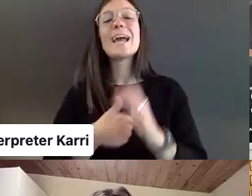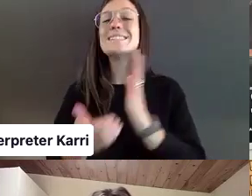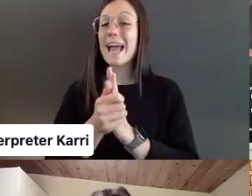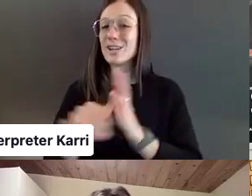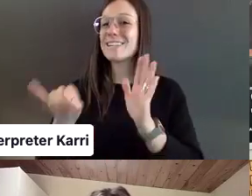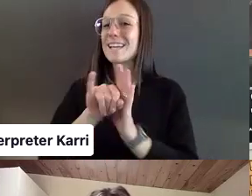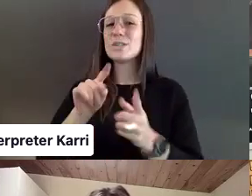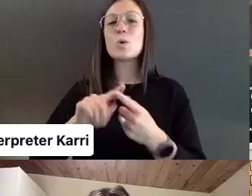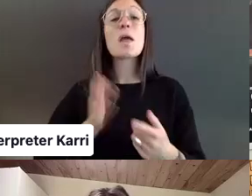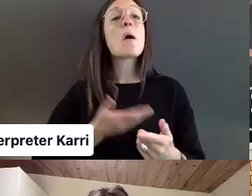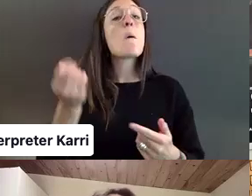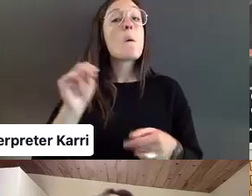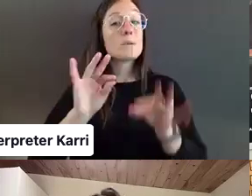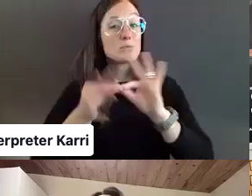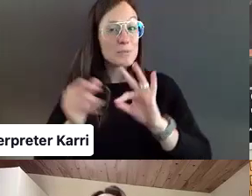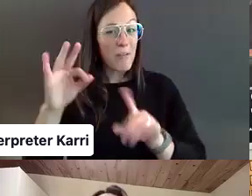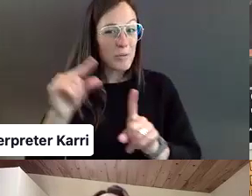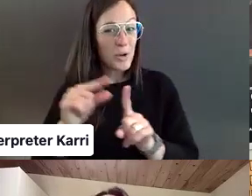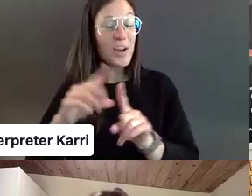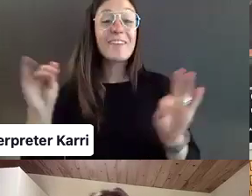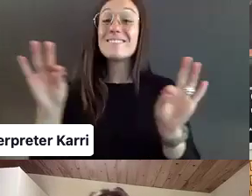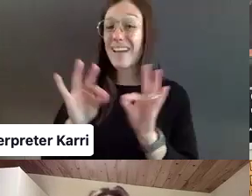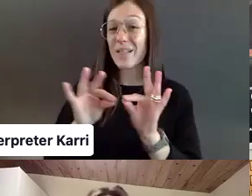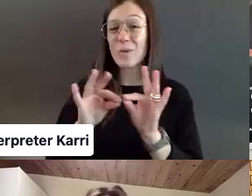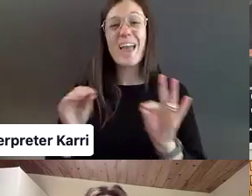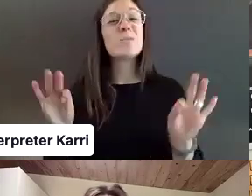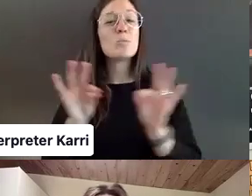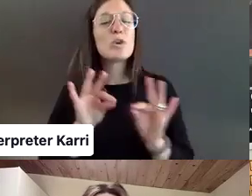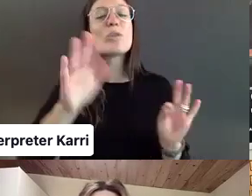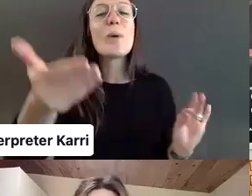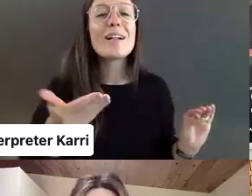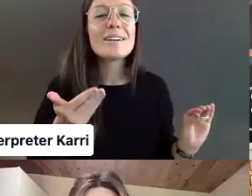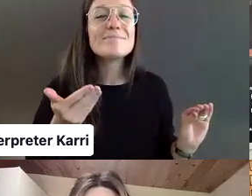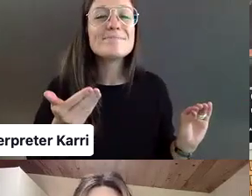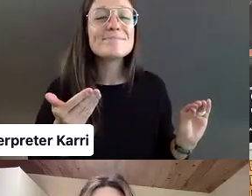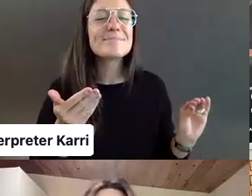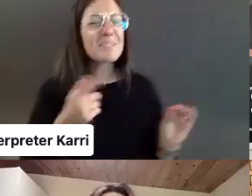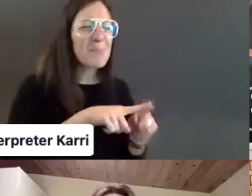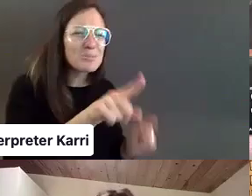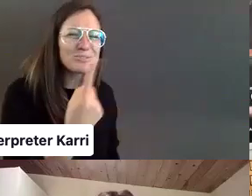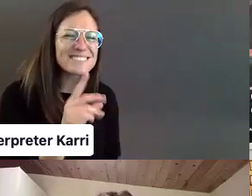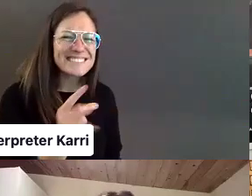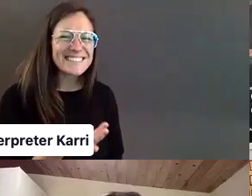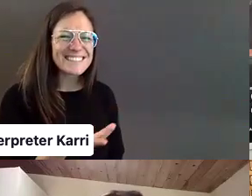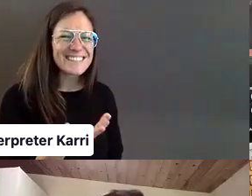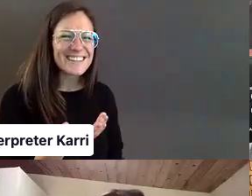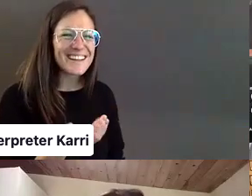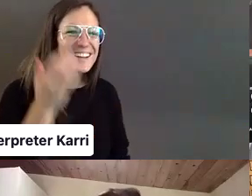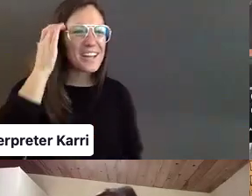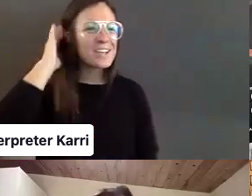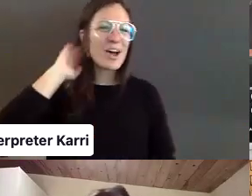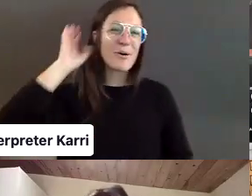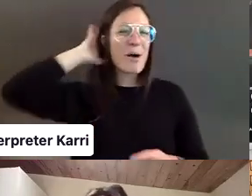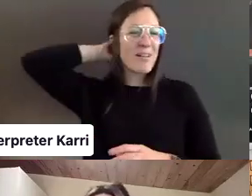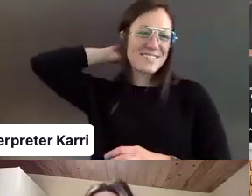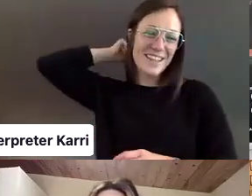own interpretation of words and value and worth. You're welcome. But you just did. You just did. But you just I know, did. but